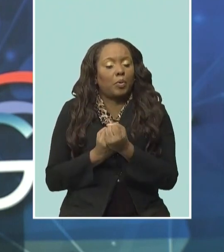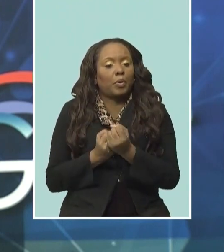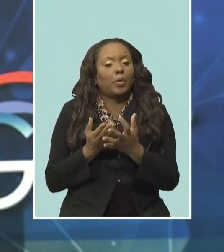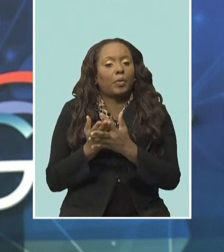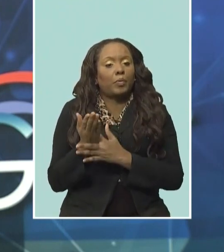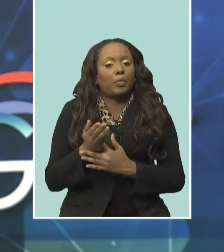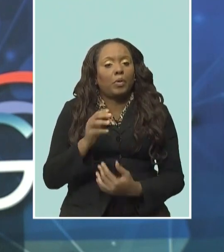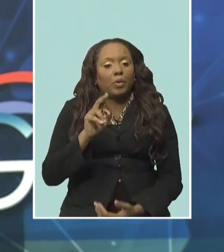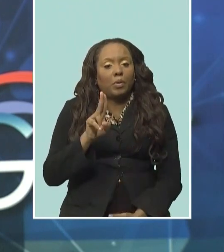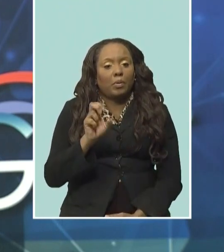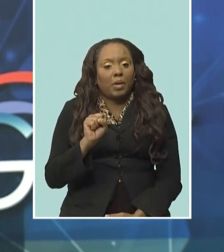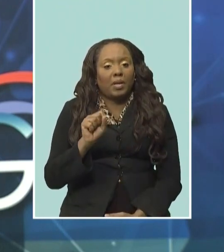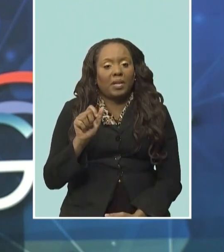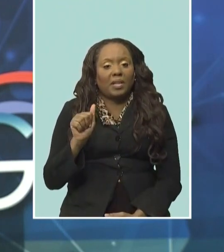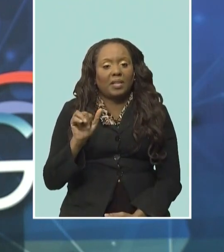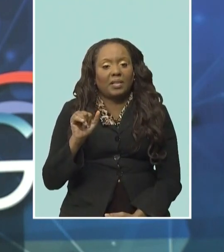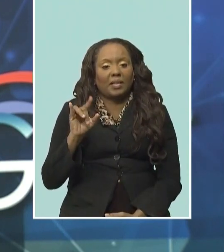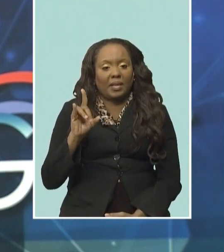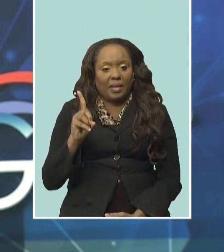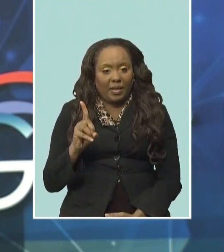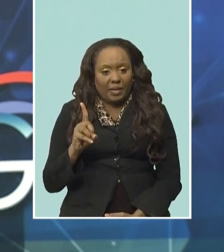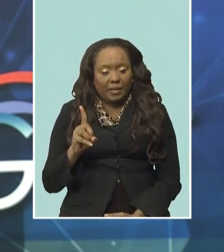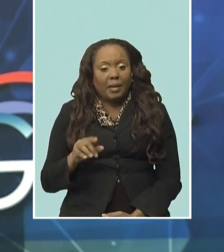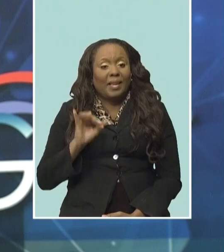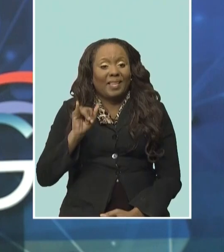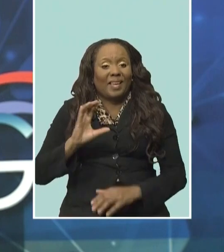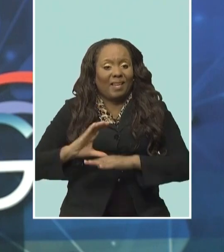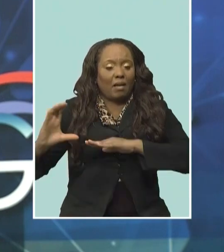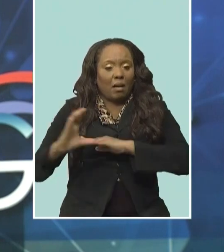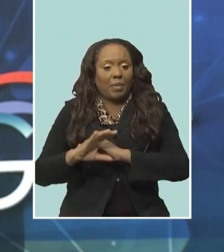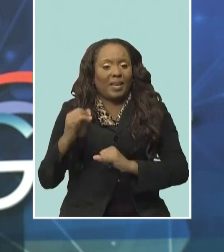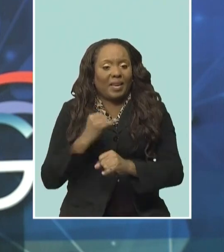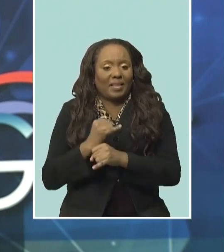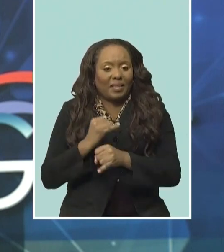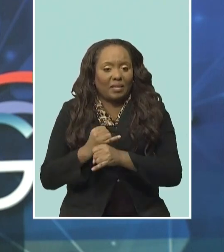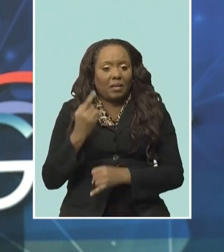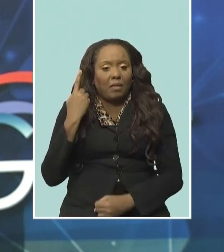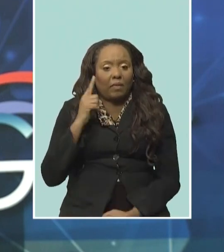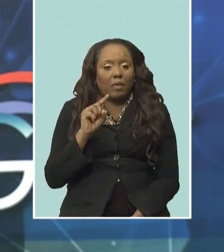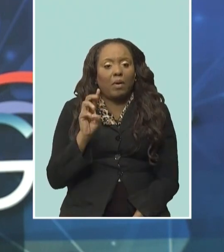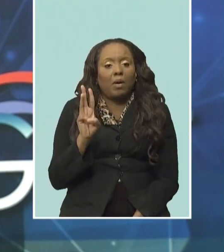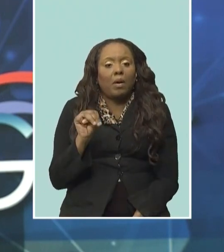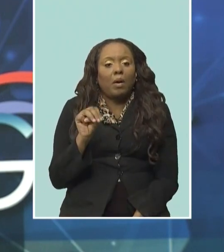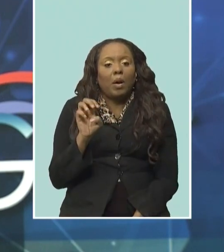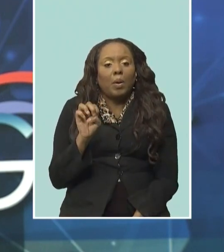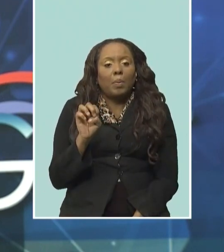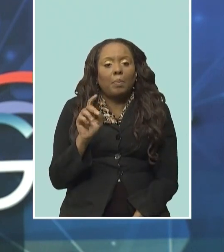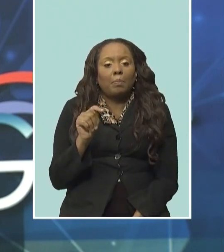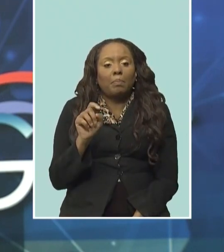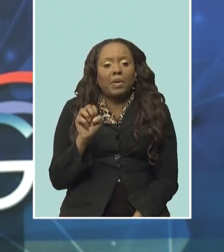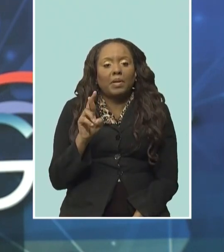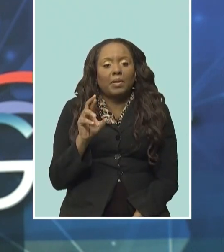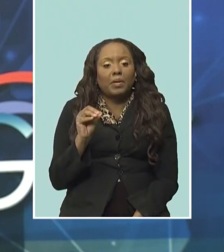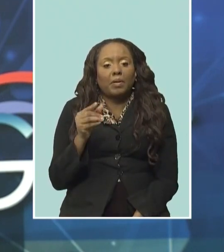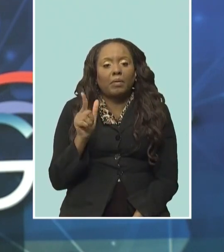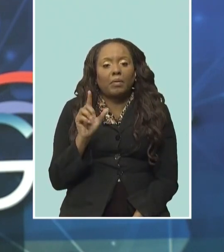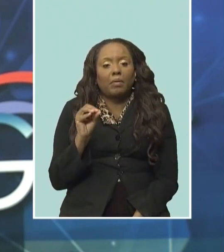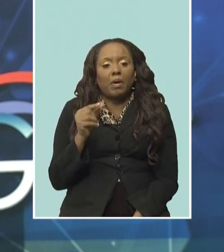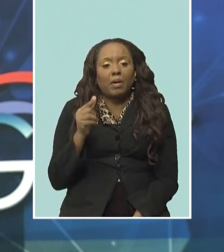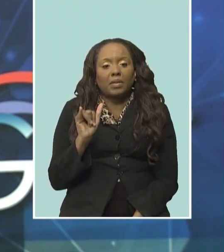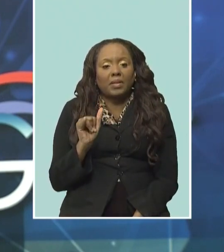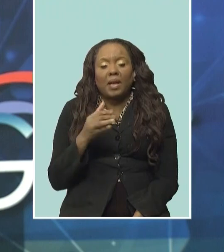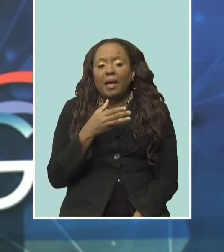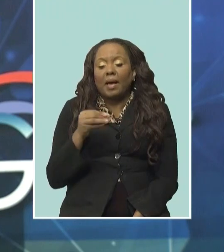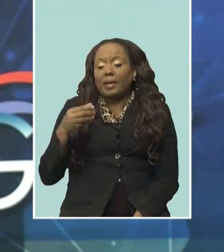States Agency for International Development. The Caribbean Institute for Meteorology and Hydrology has partnered with the BWA in the data